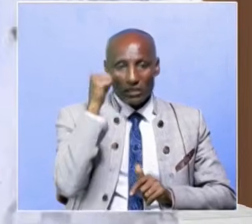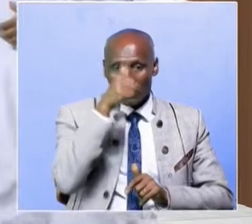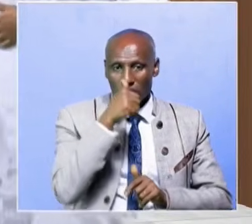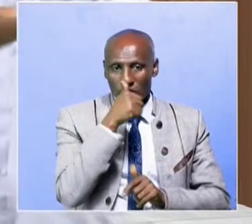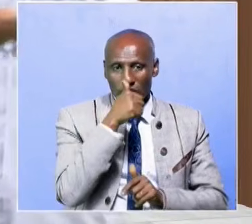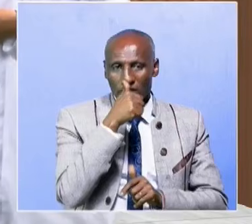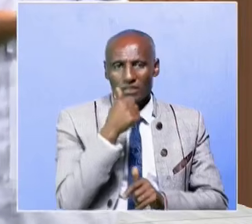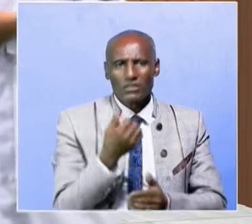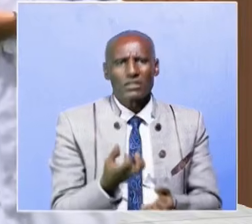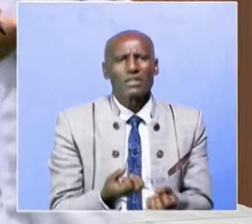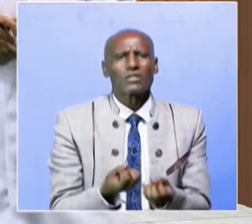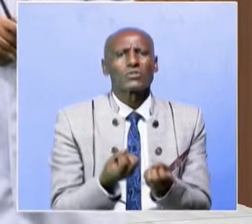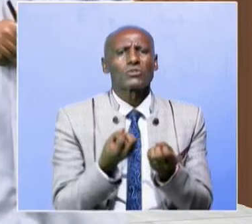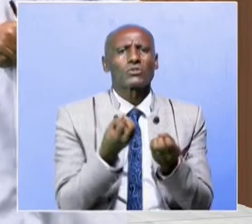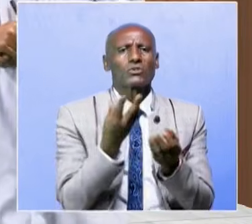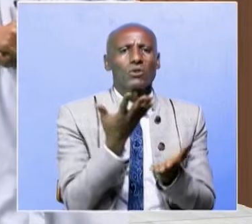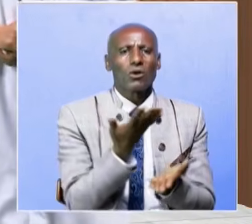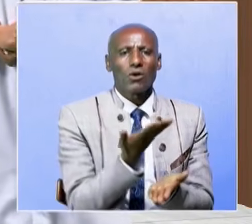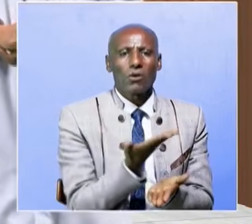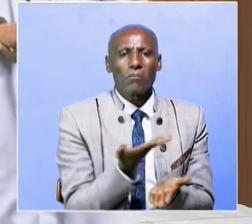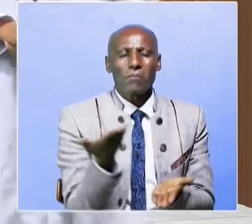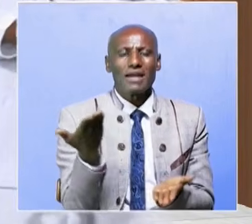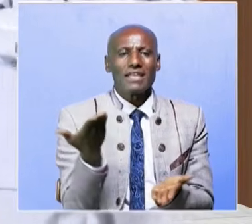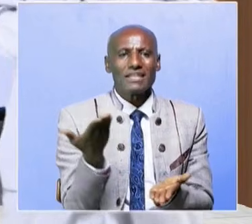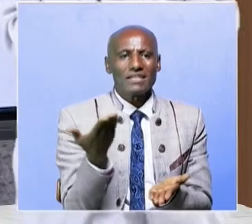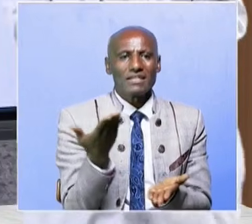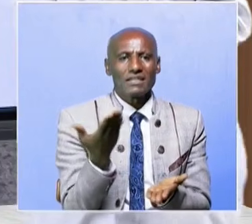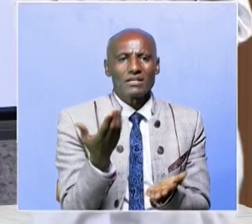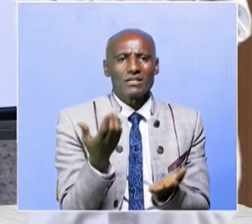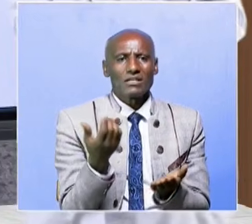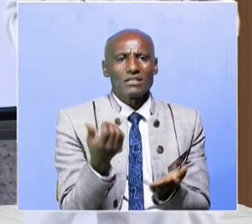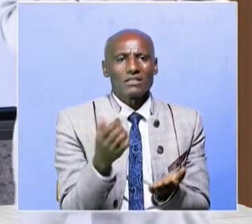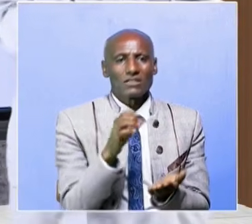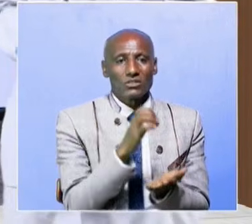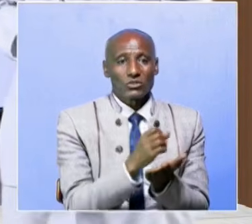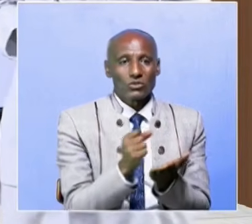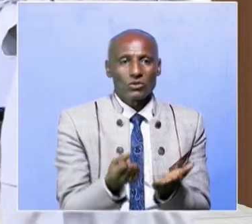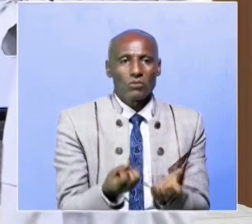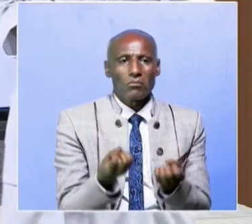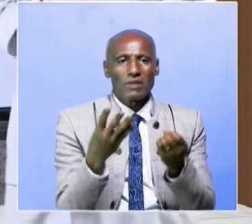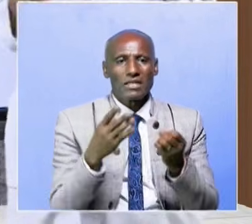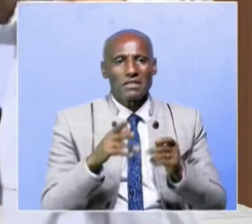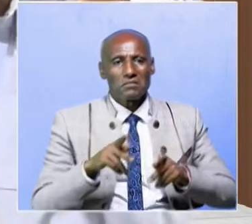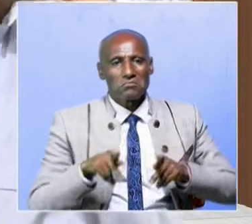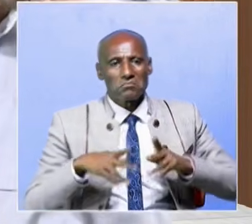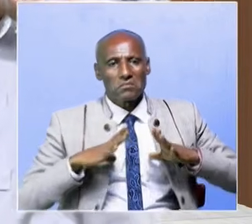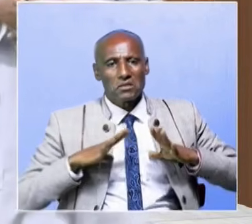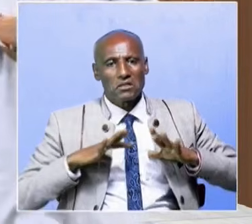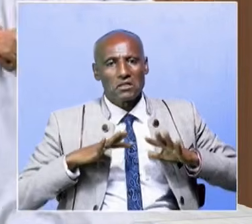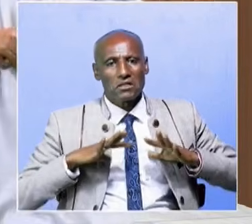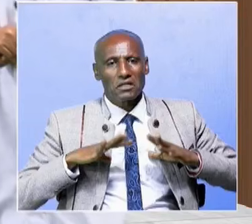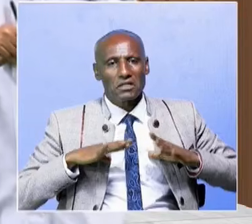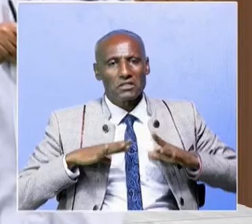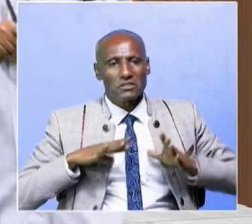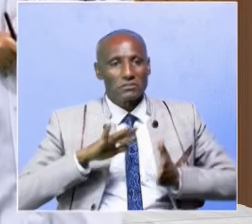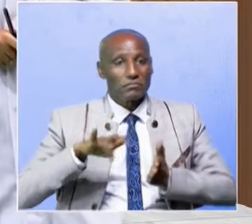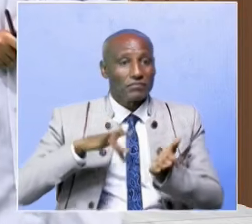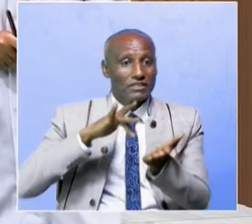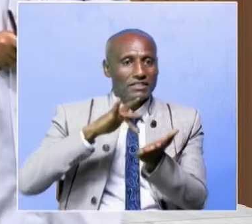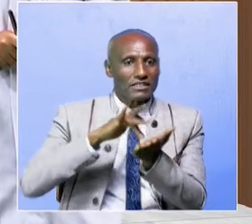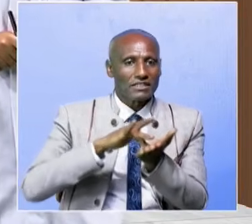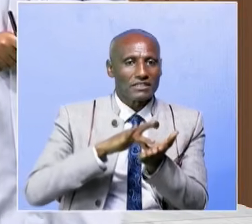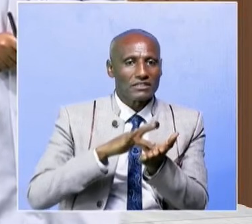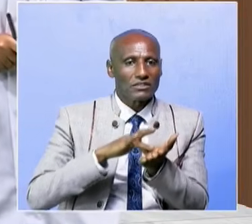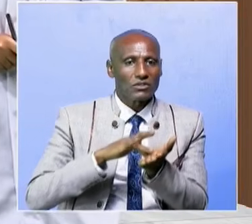There are so many recreational centers. Recreation centers are, in your case,